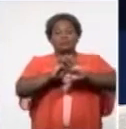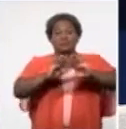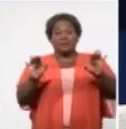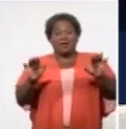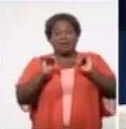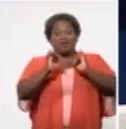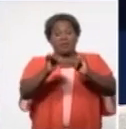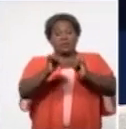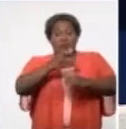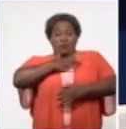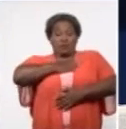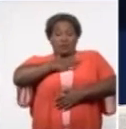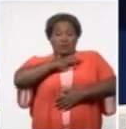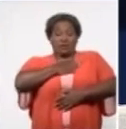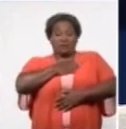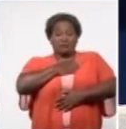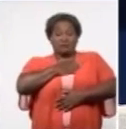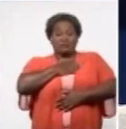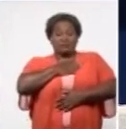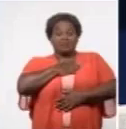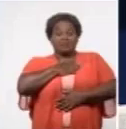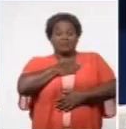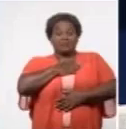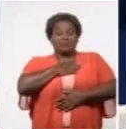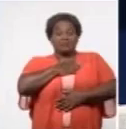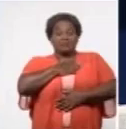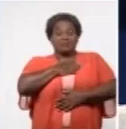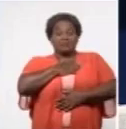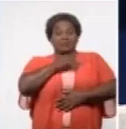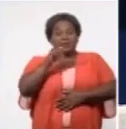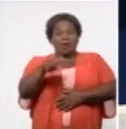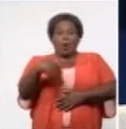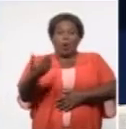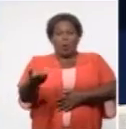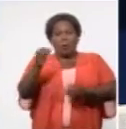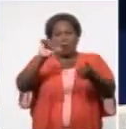has not yet been set in the world, and this represents one